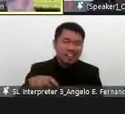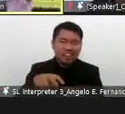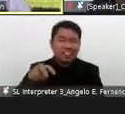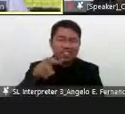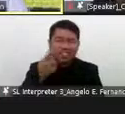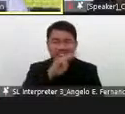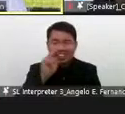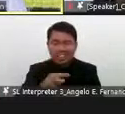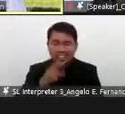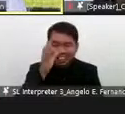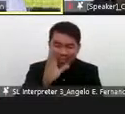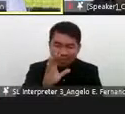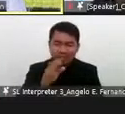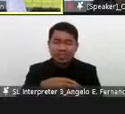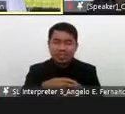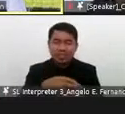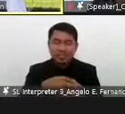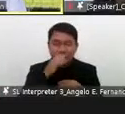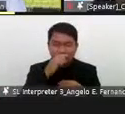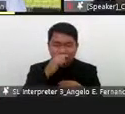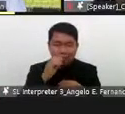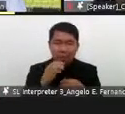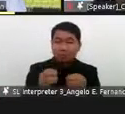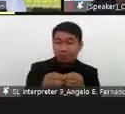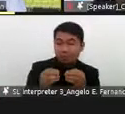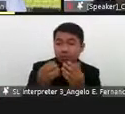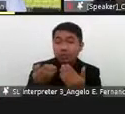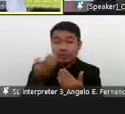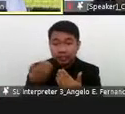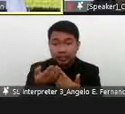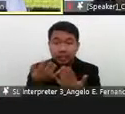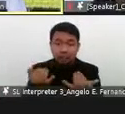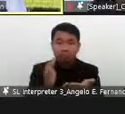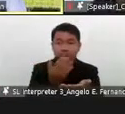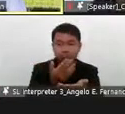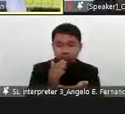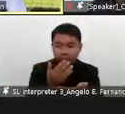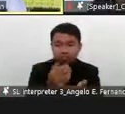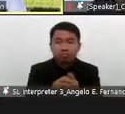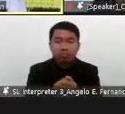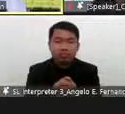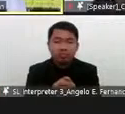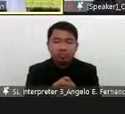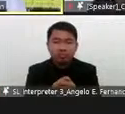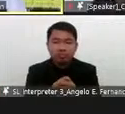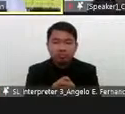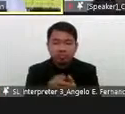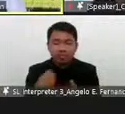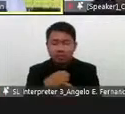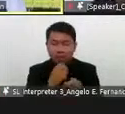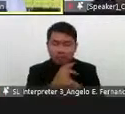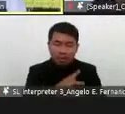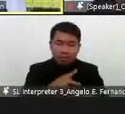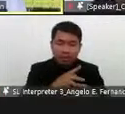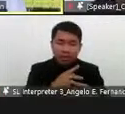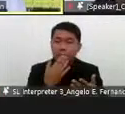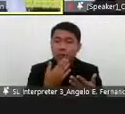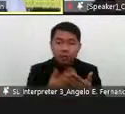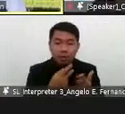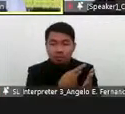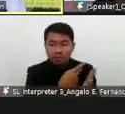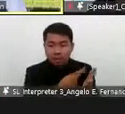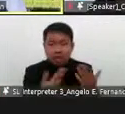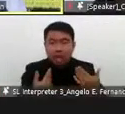and Cebu. And this makes it a lot easier for that kind of sharing. So we'll try to appreciate the good parts of this and hope